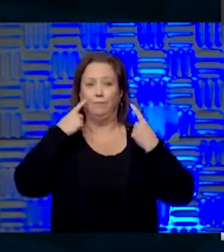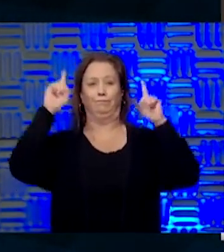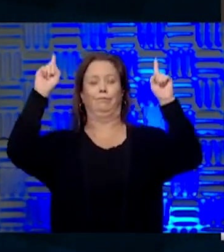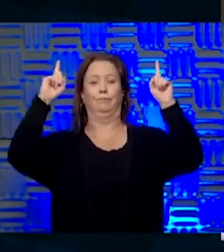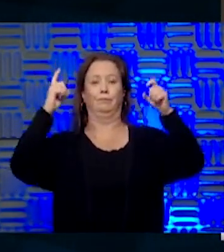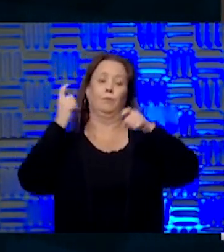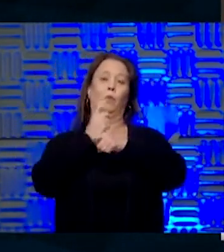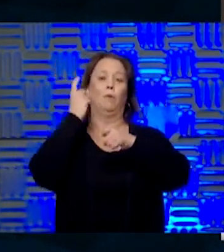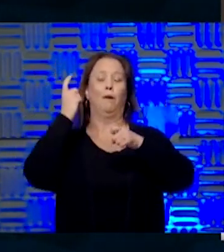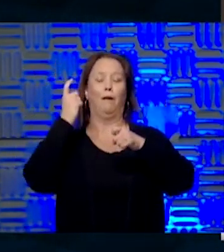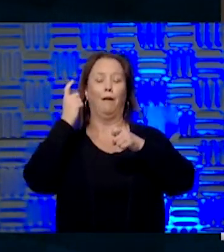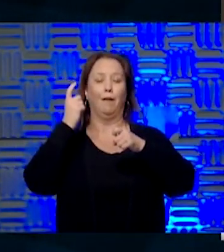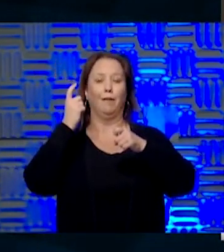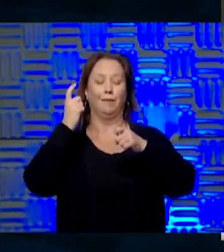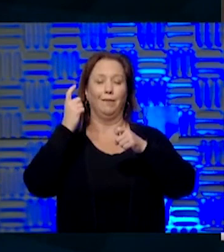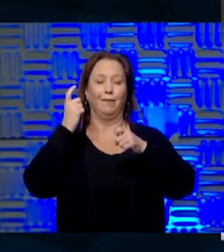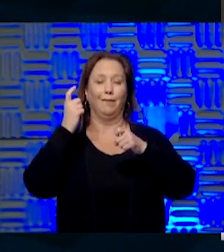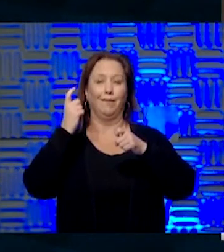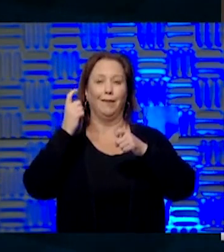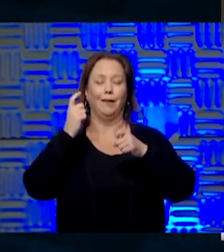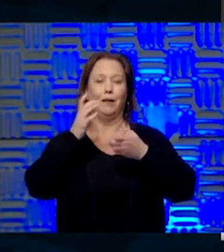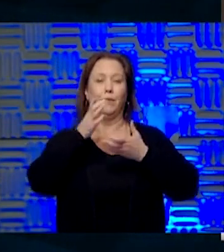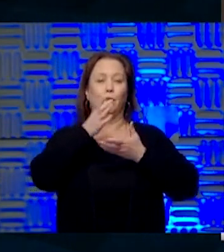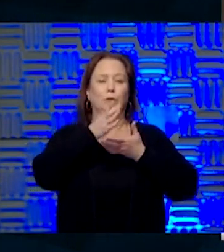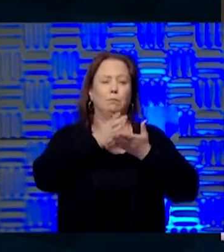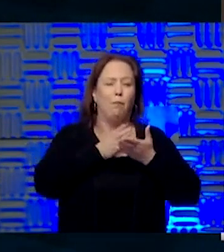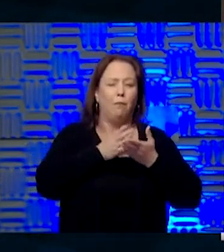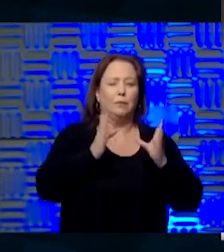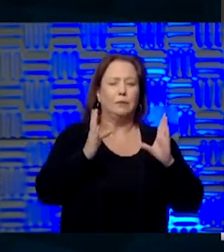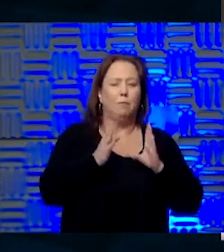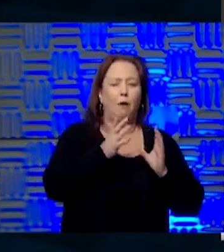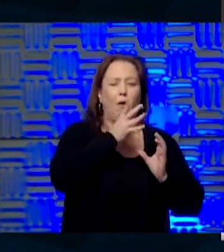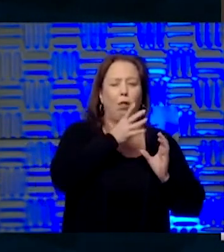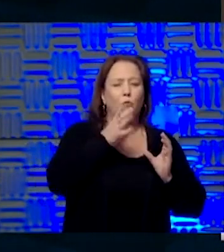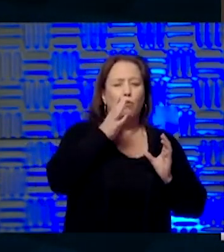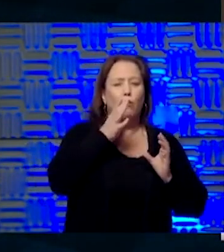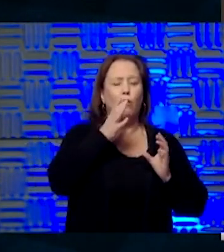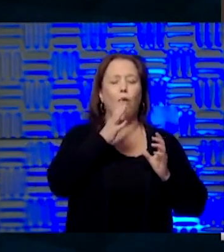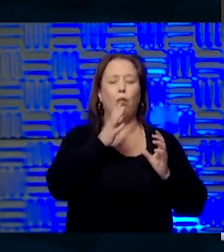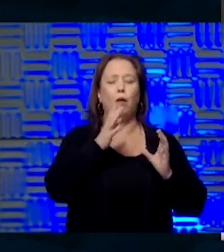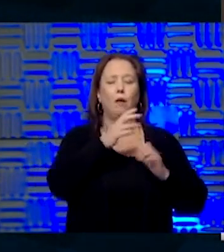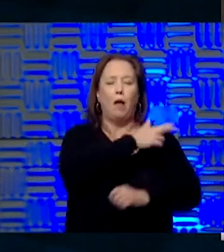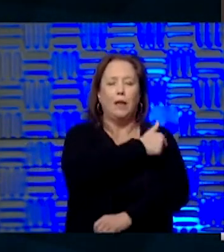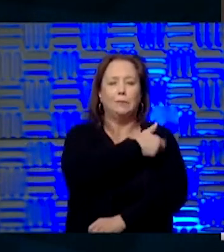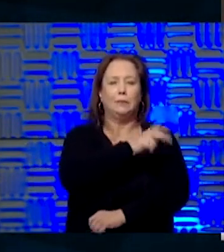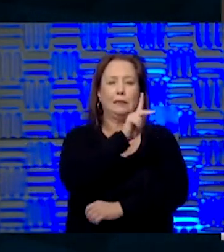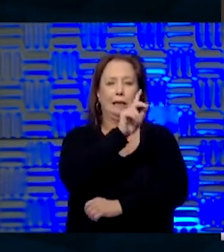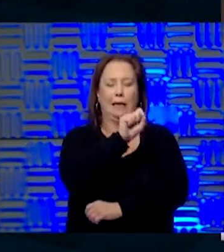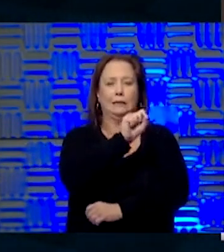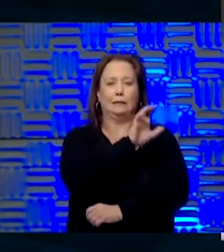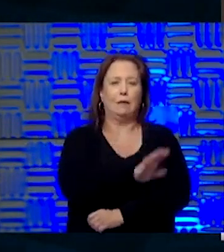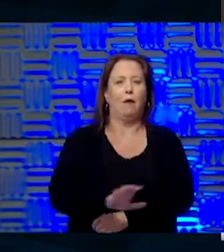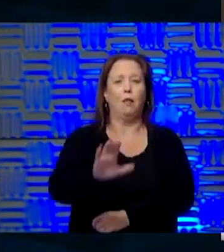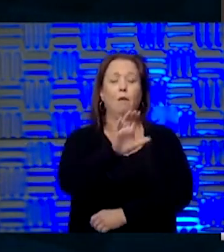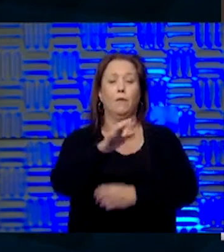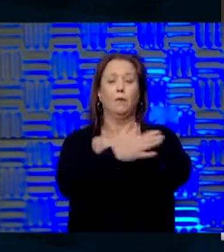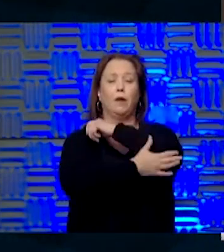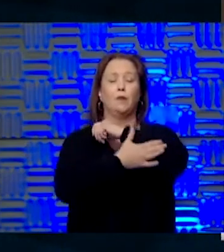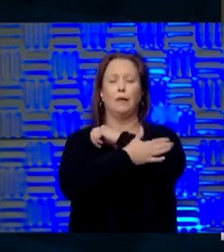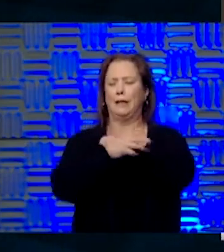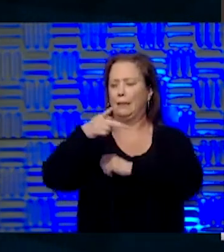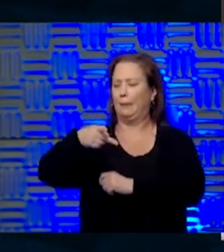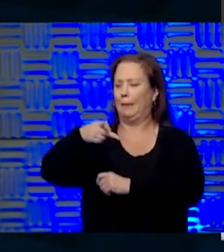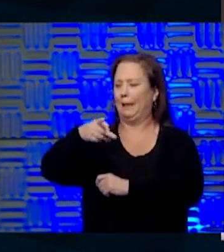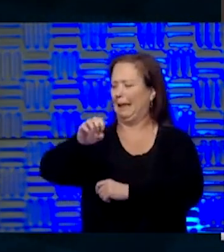in regard to particularly small and rural hospitals in Kansas and across the country. The PPP program, I couldn't announce